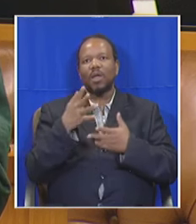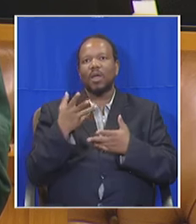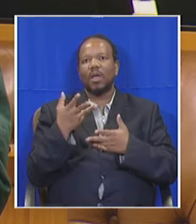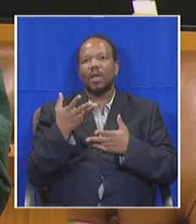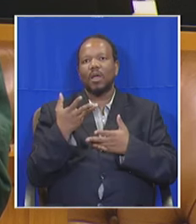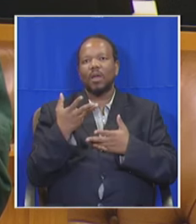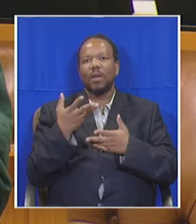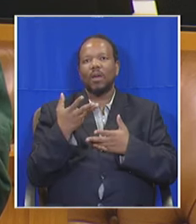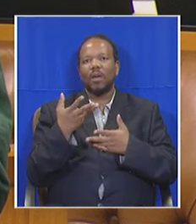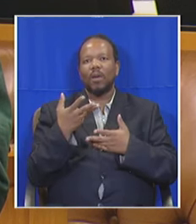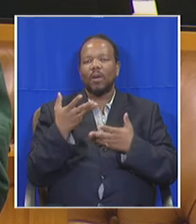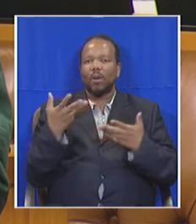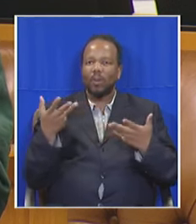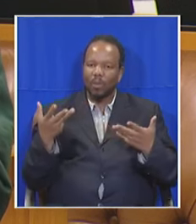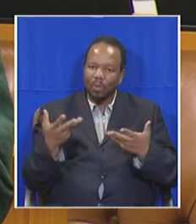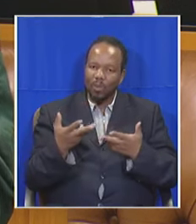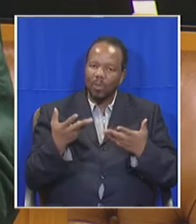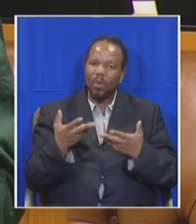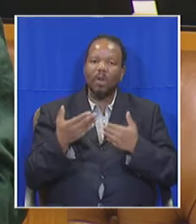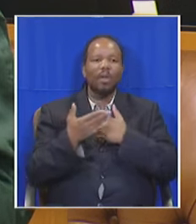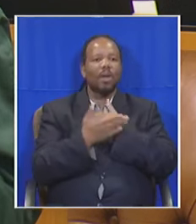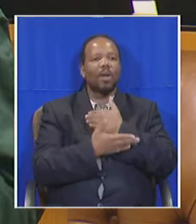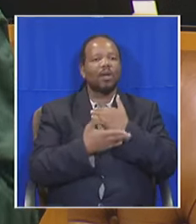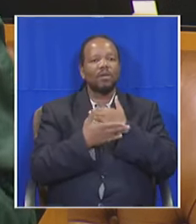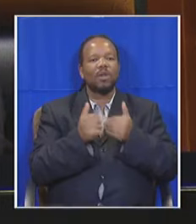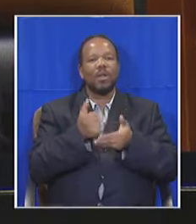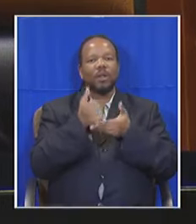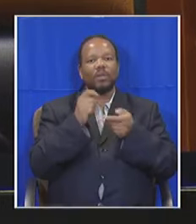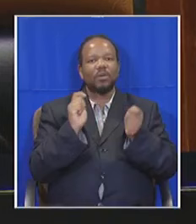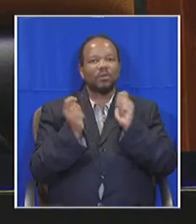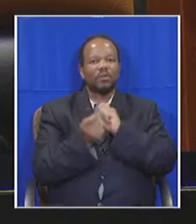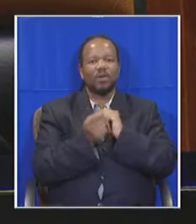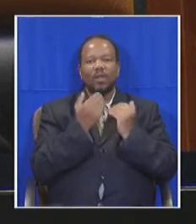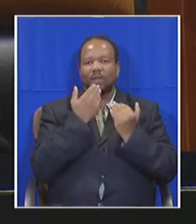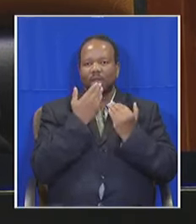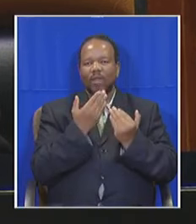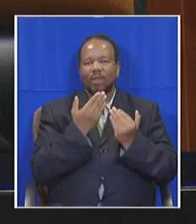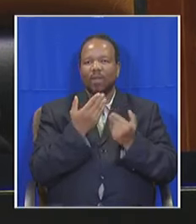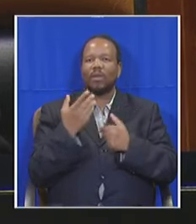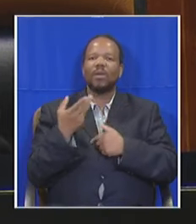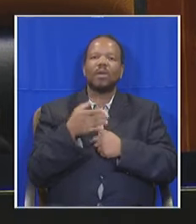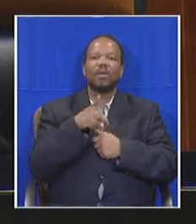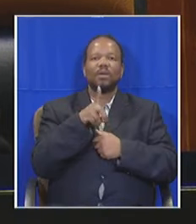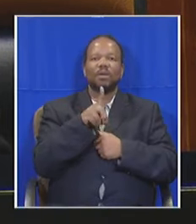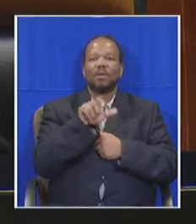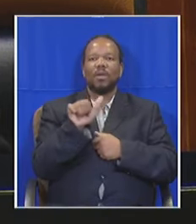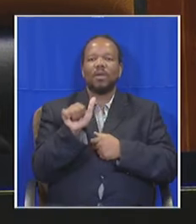key to the country's transformation. I so move. Thank you. GA?